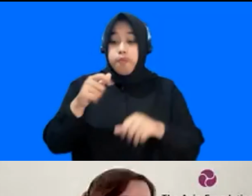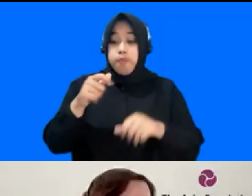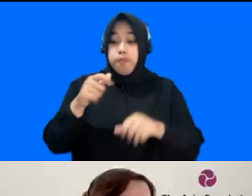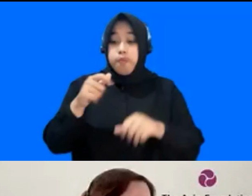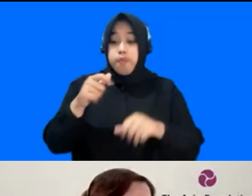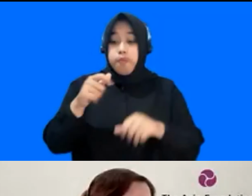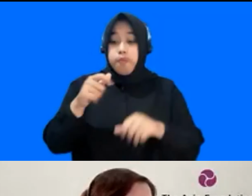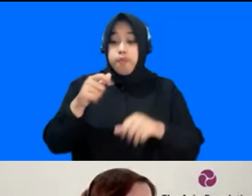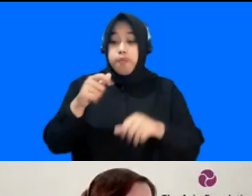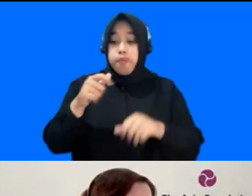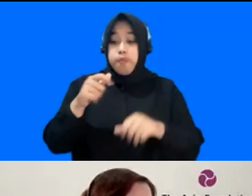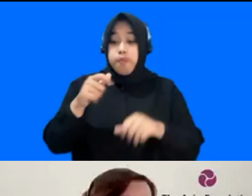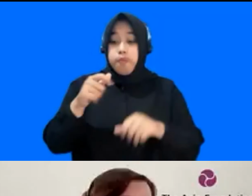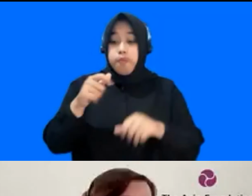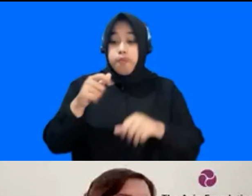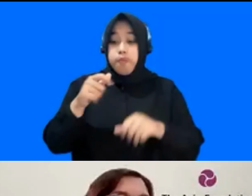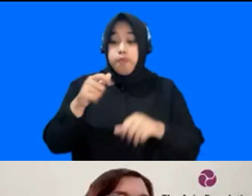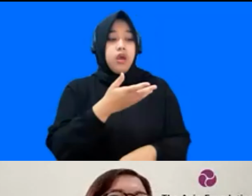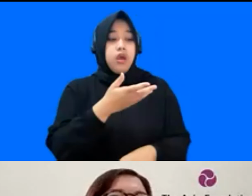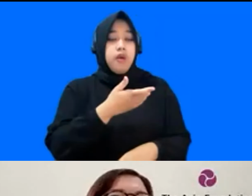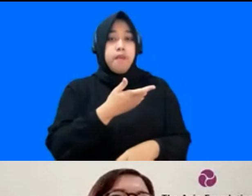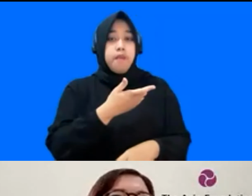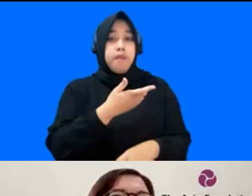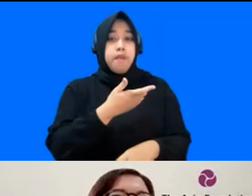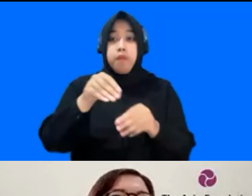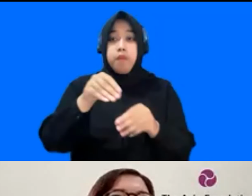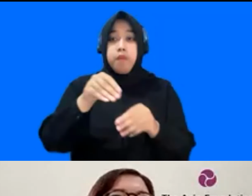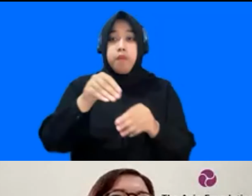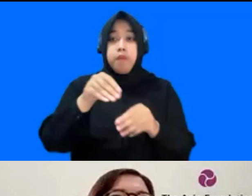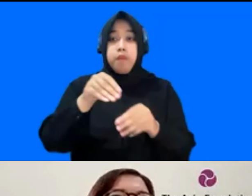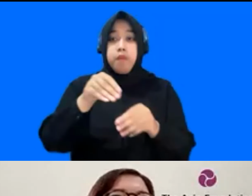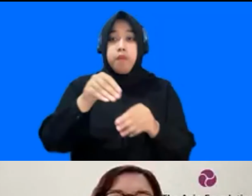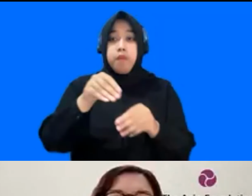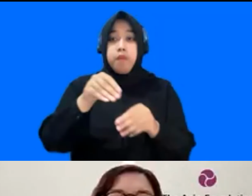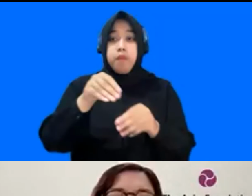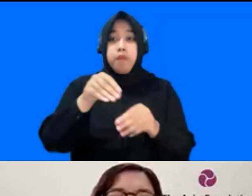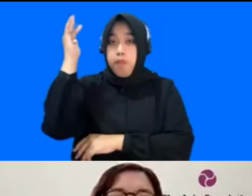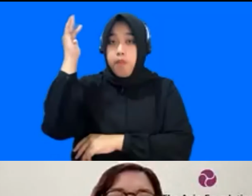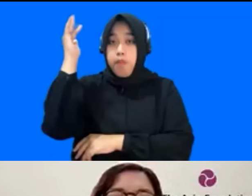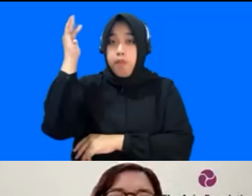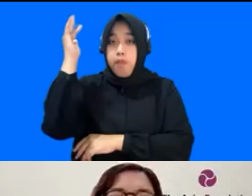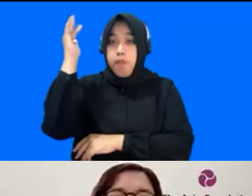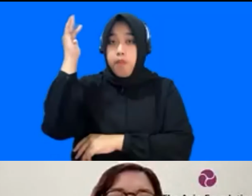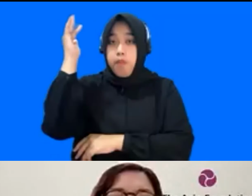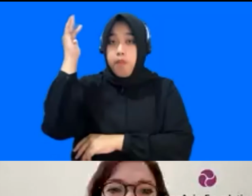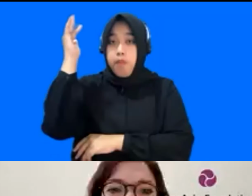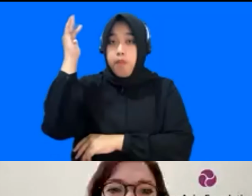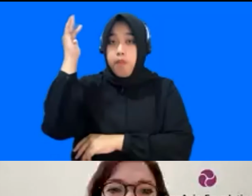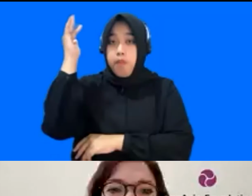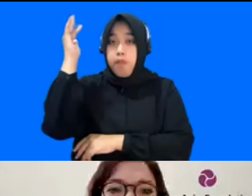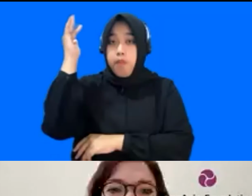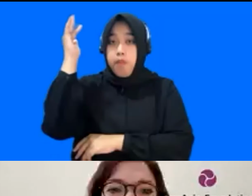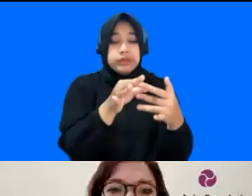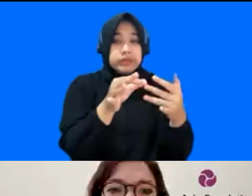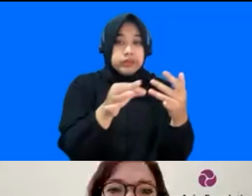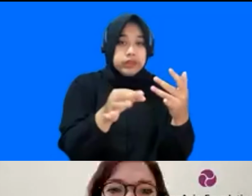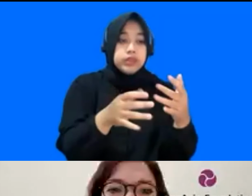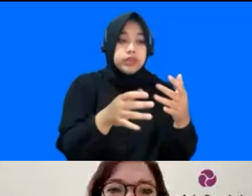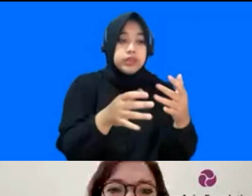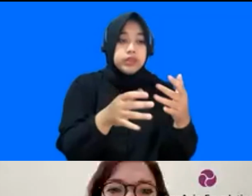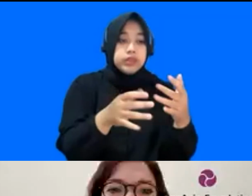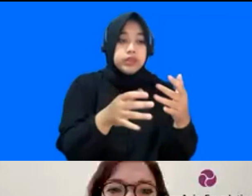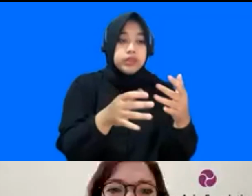species of trees, in different streets with different orientations, north, south, southeast. Obviously, we will find